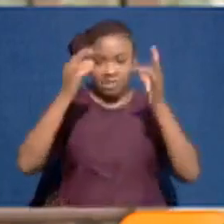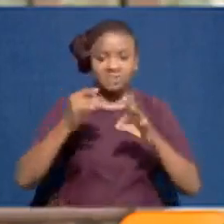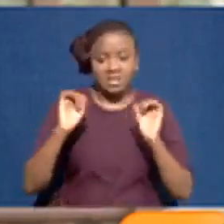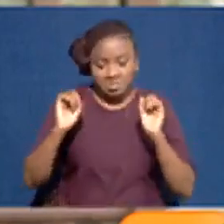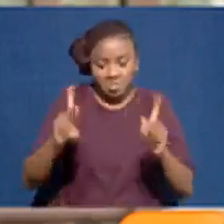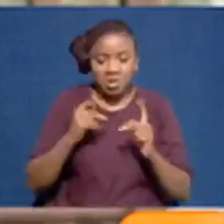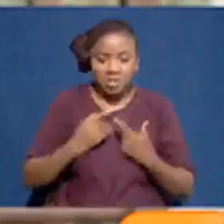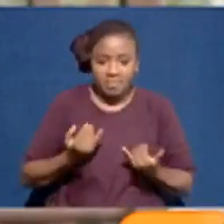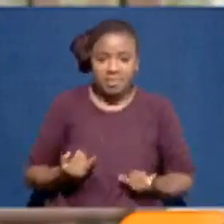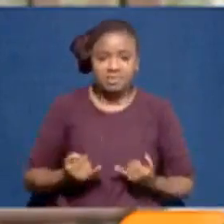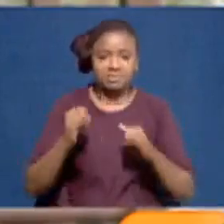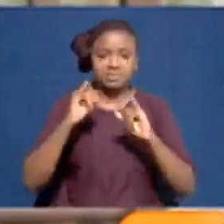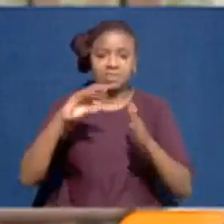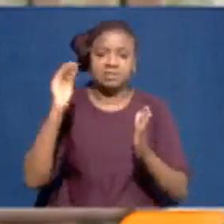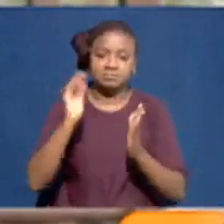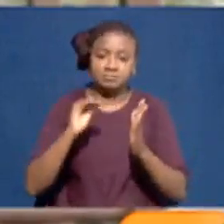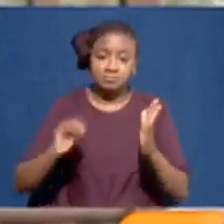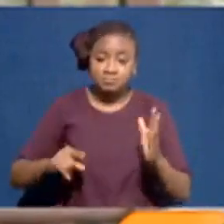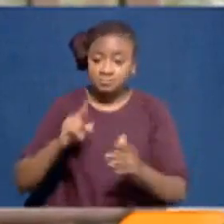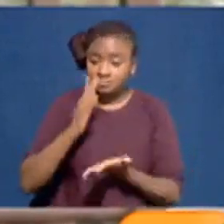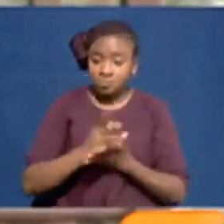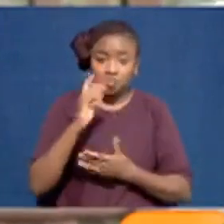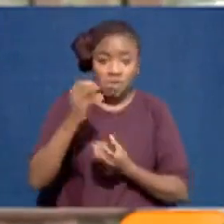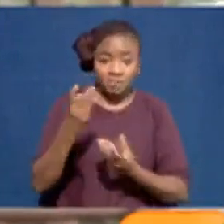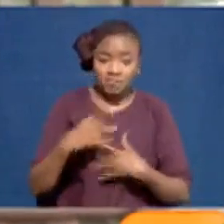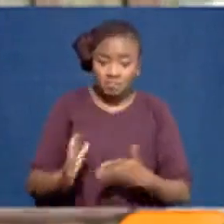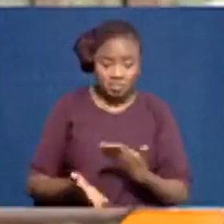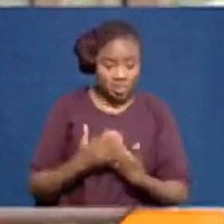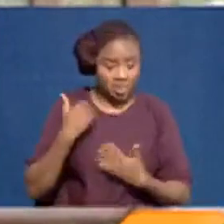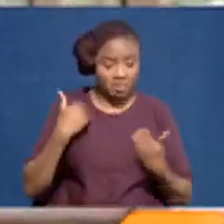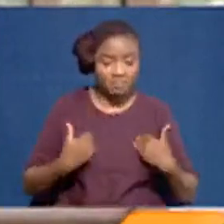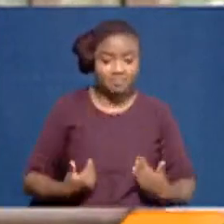Nikajaribu na imenisaidia sana.